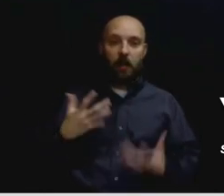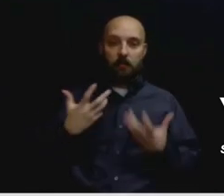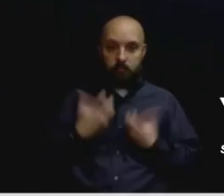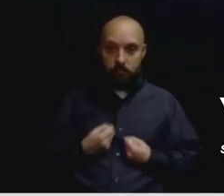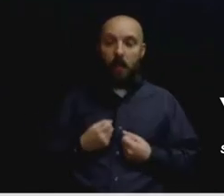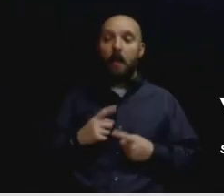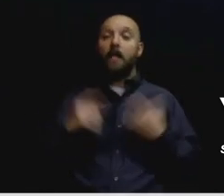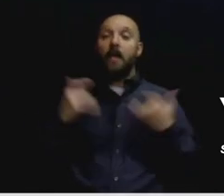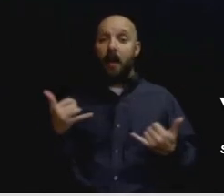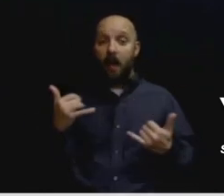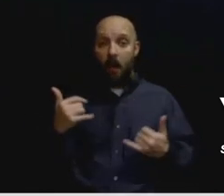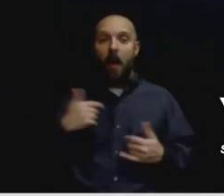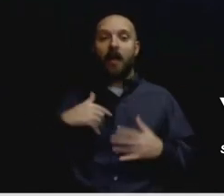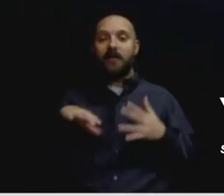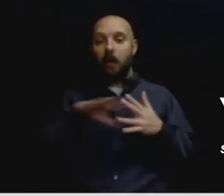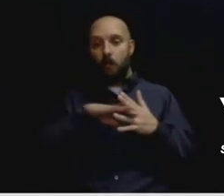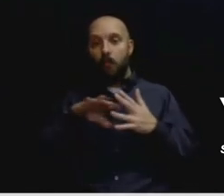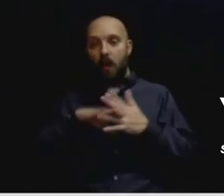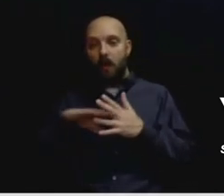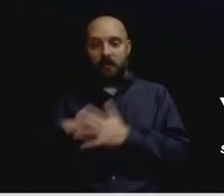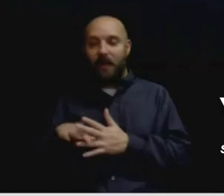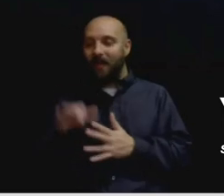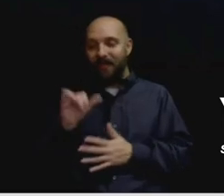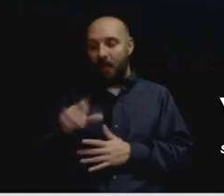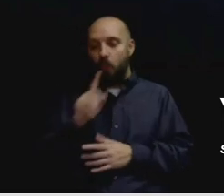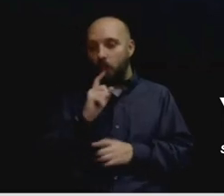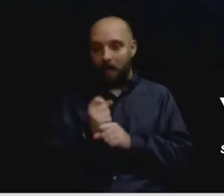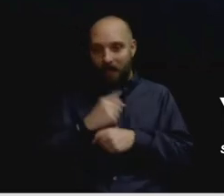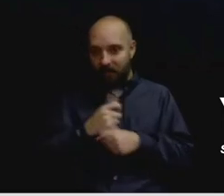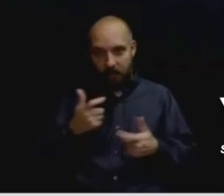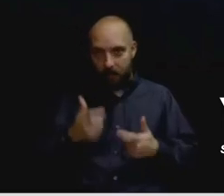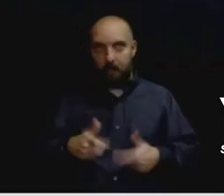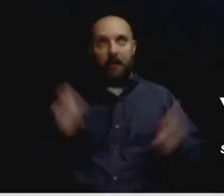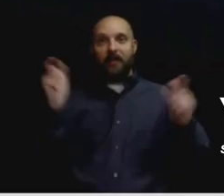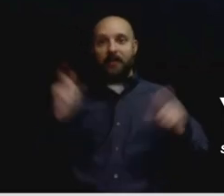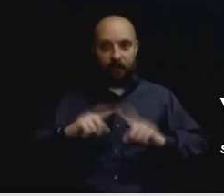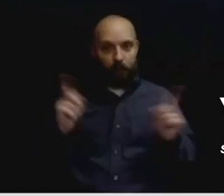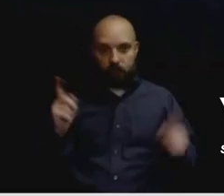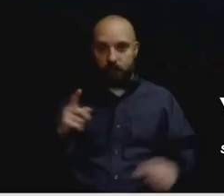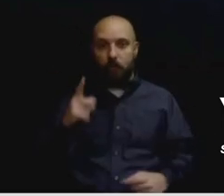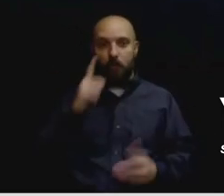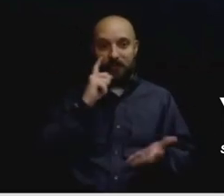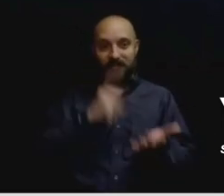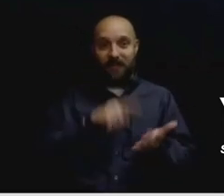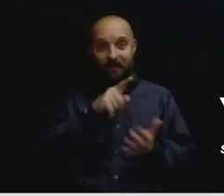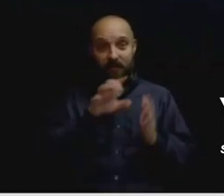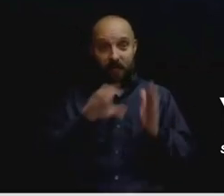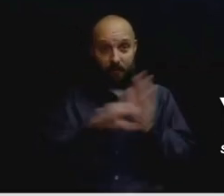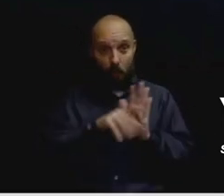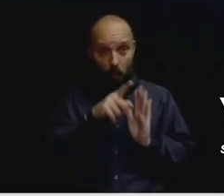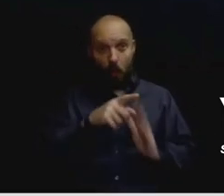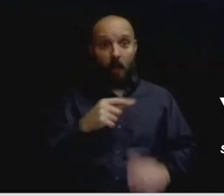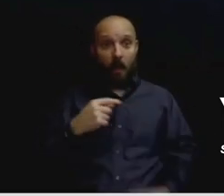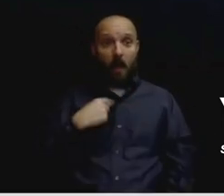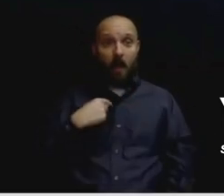I take breaks and it makes all the difference. You will see in this photo, I